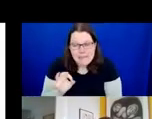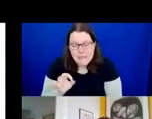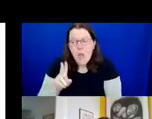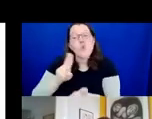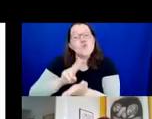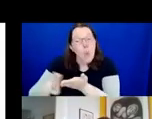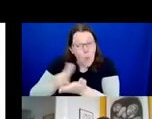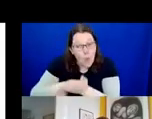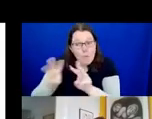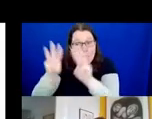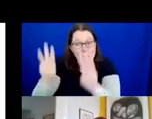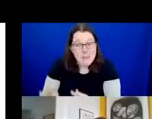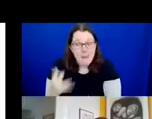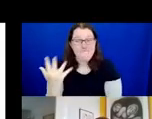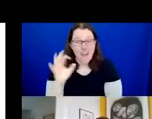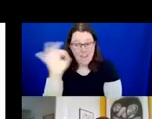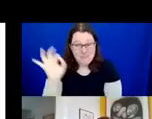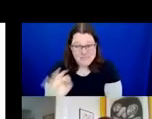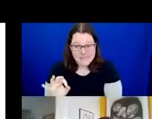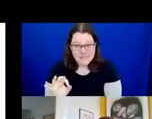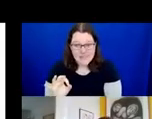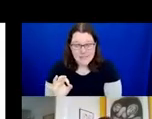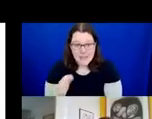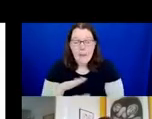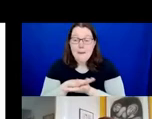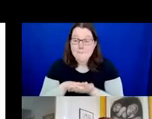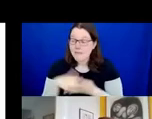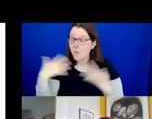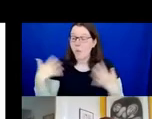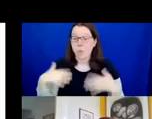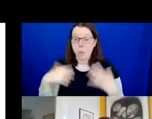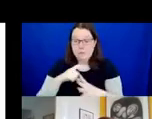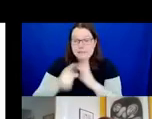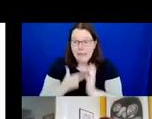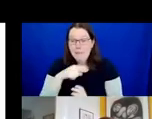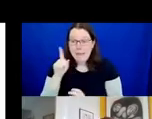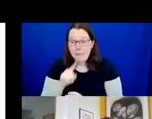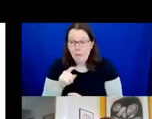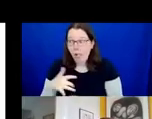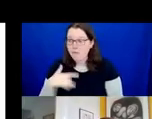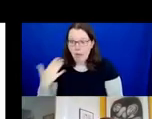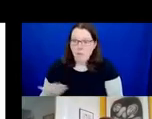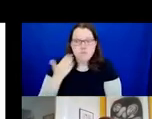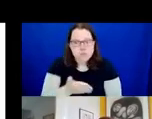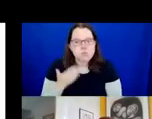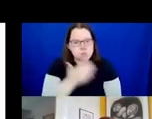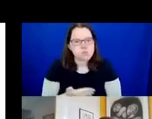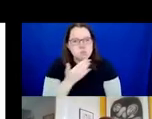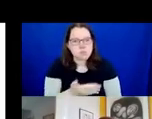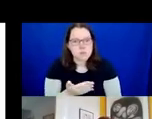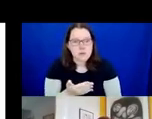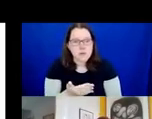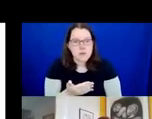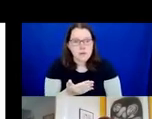benchmarked institutions, and just begins to show the real impact we can have for everybody when we give and empower disabled